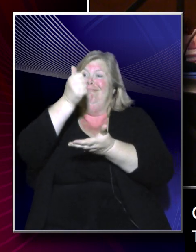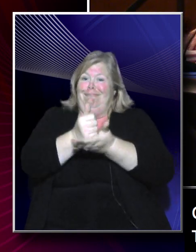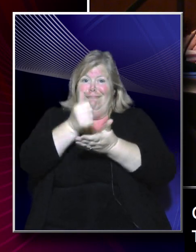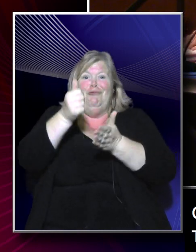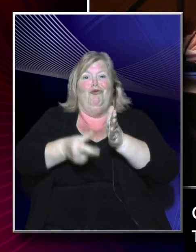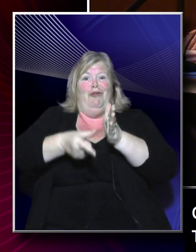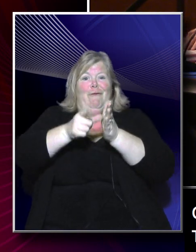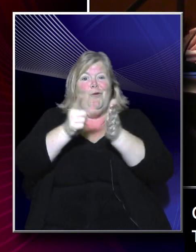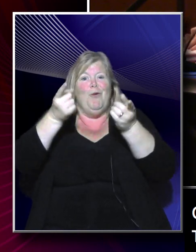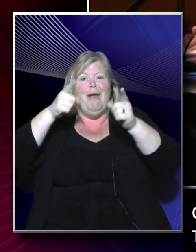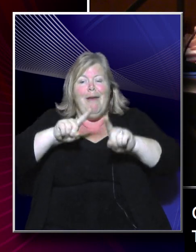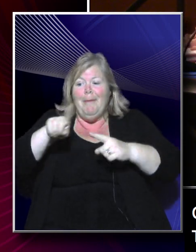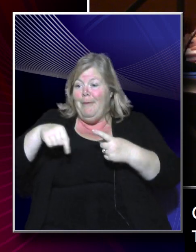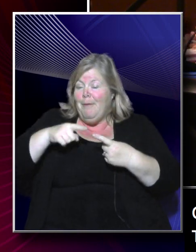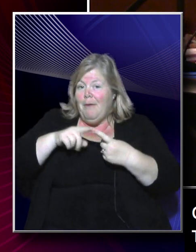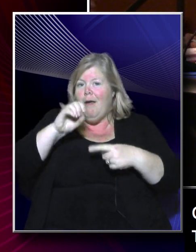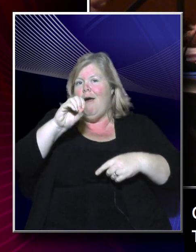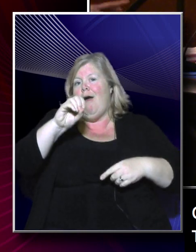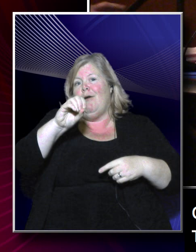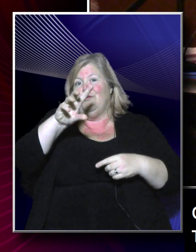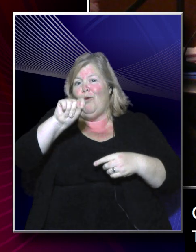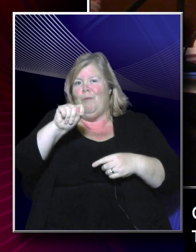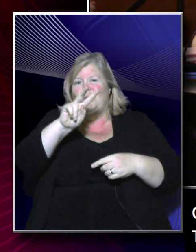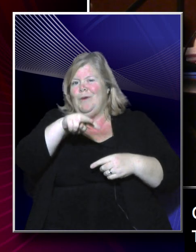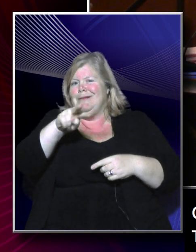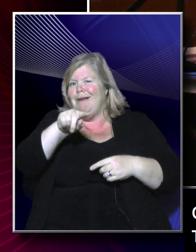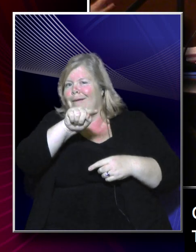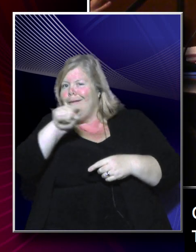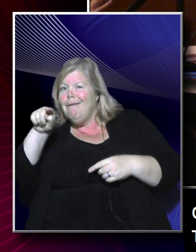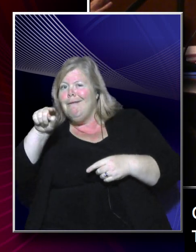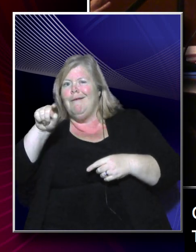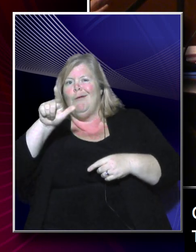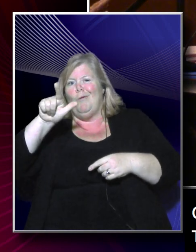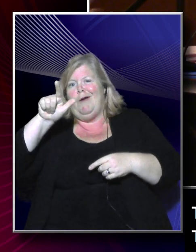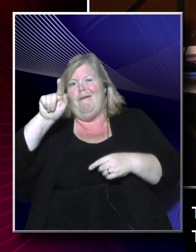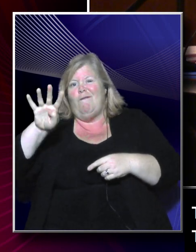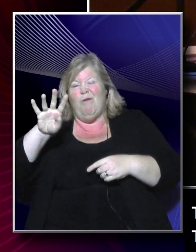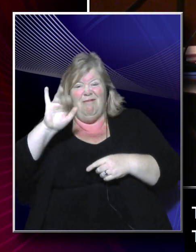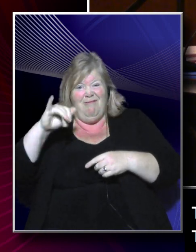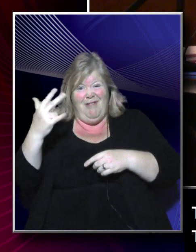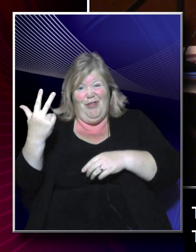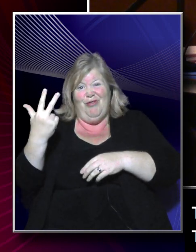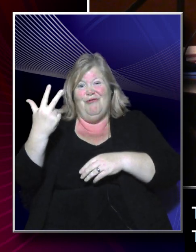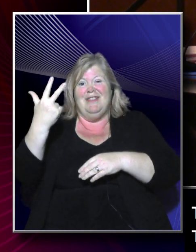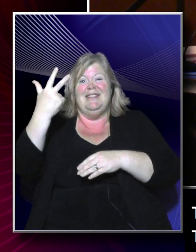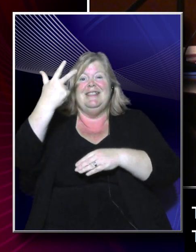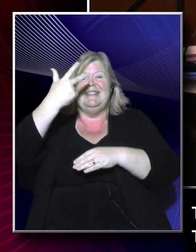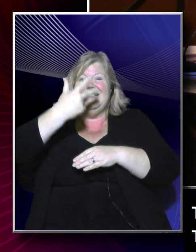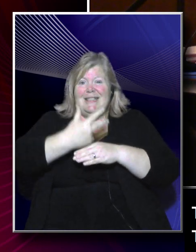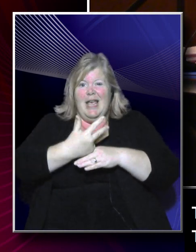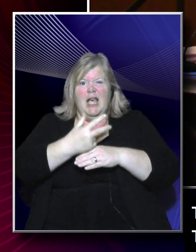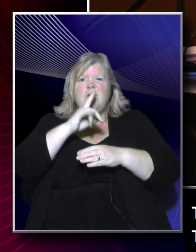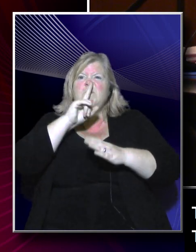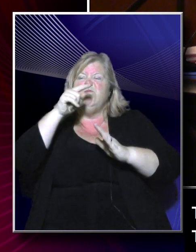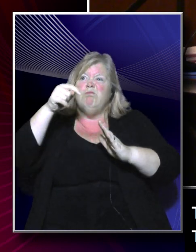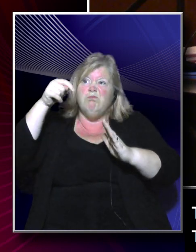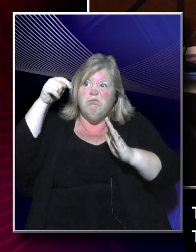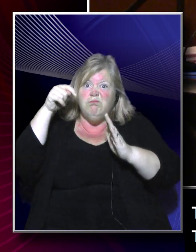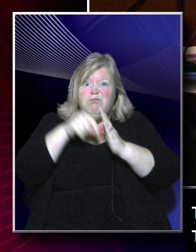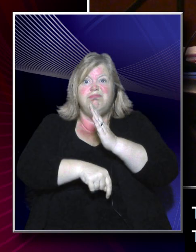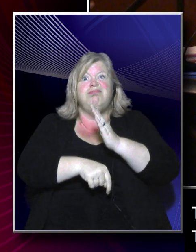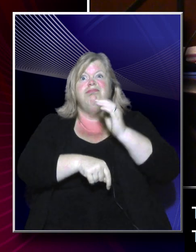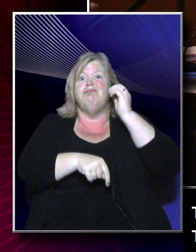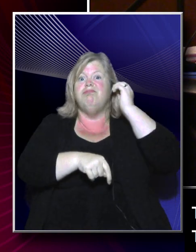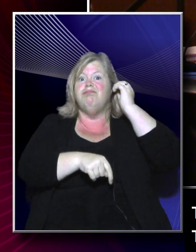October 22nd to 24th. It was 3 days of in-depth review